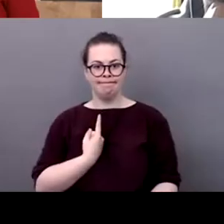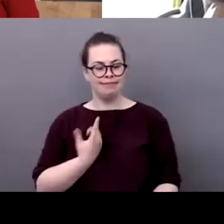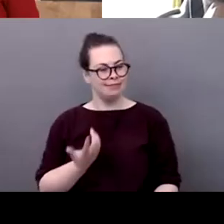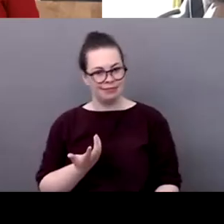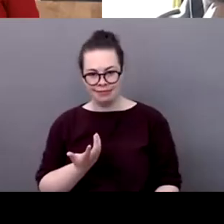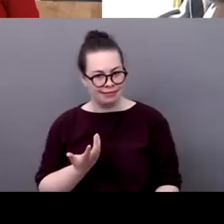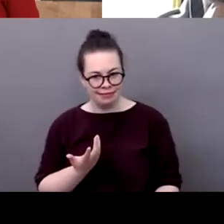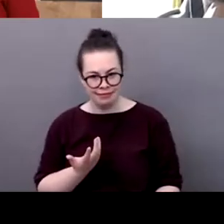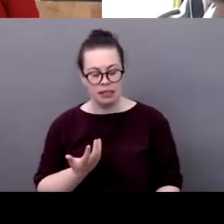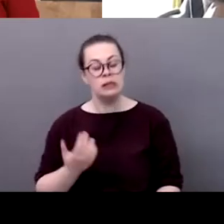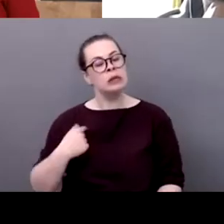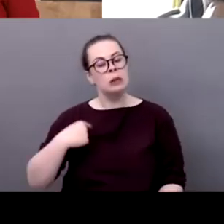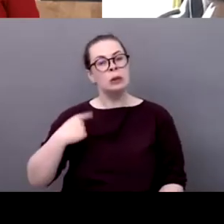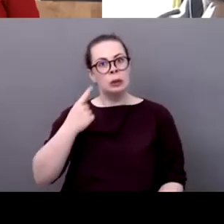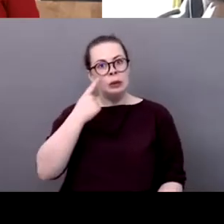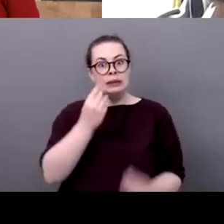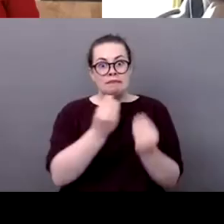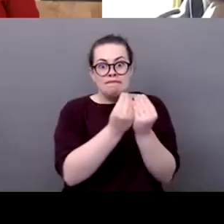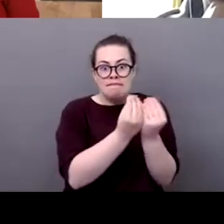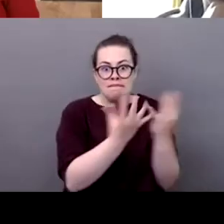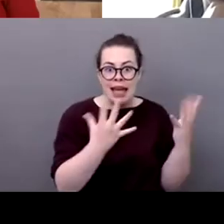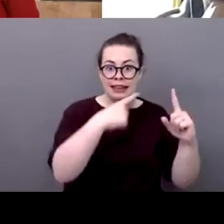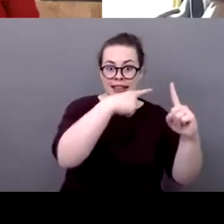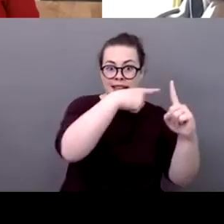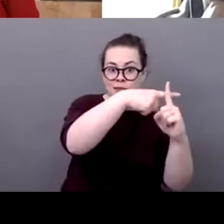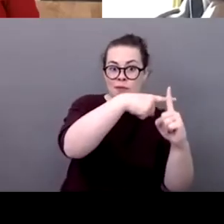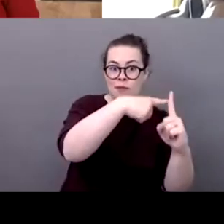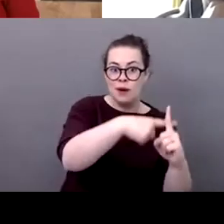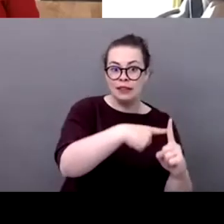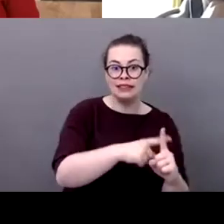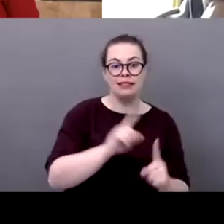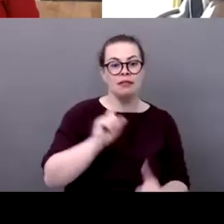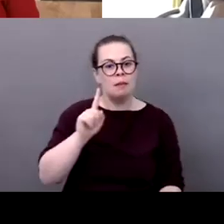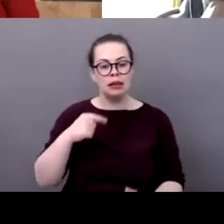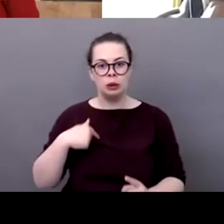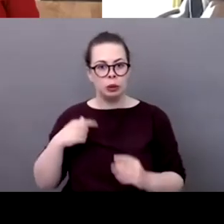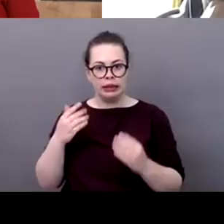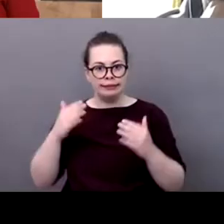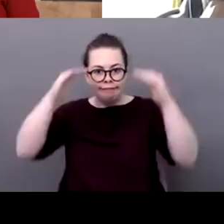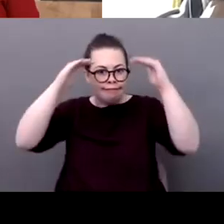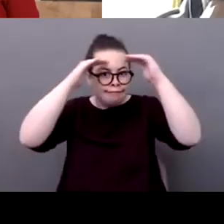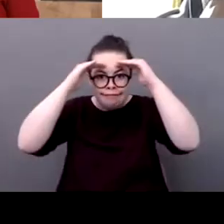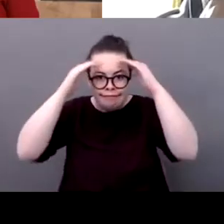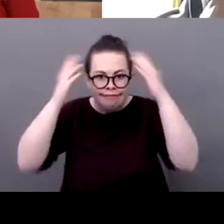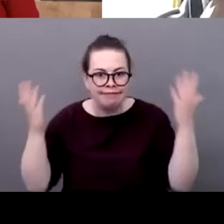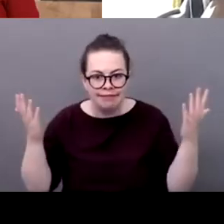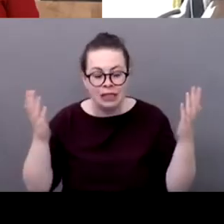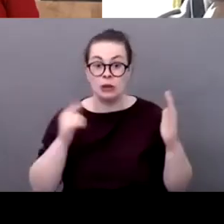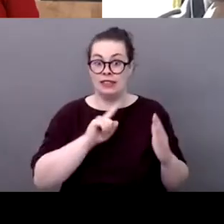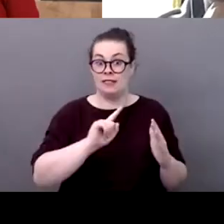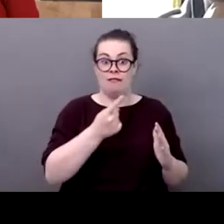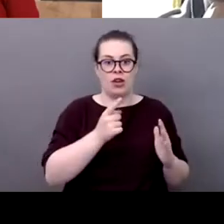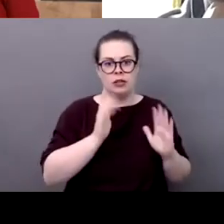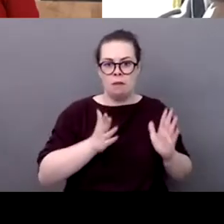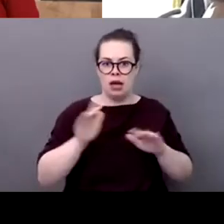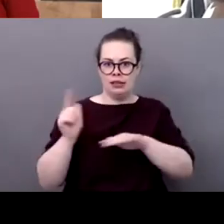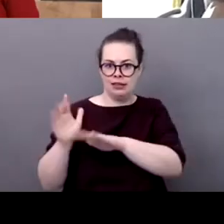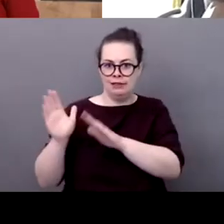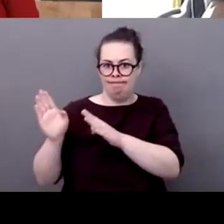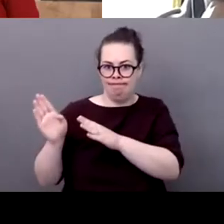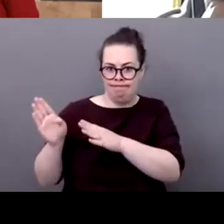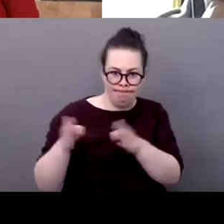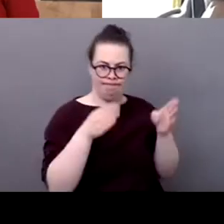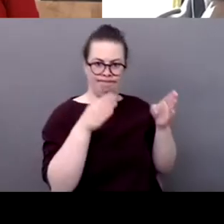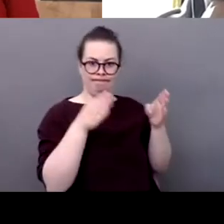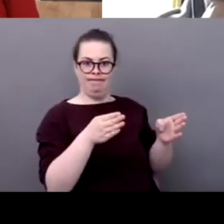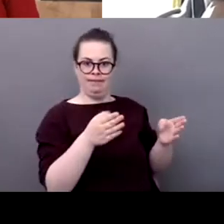lose. I think if there's more awareness around that is one step. The second step is also this sense of, I suppose, obligation and the duty